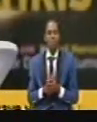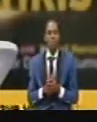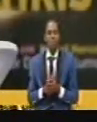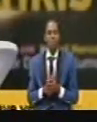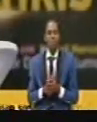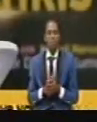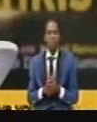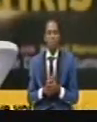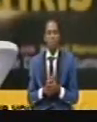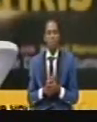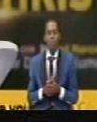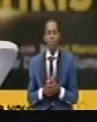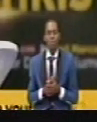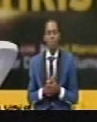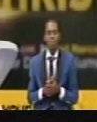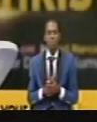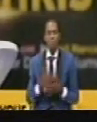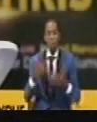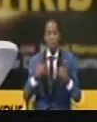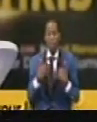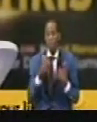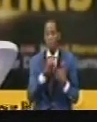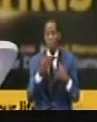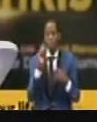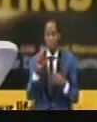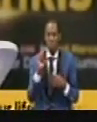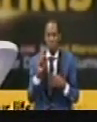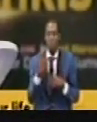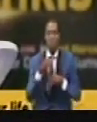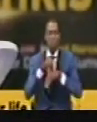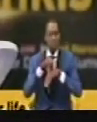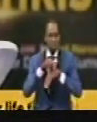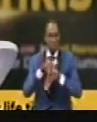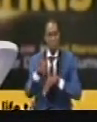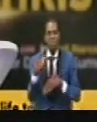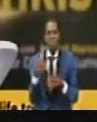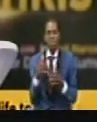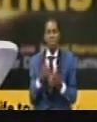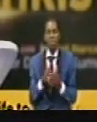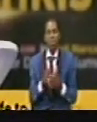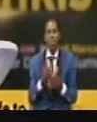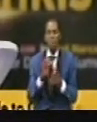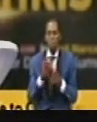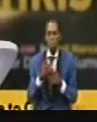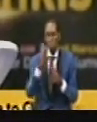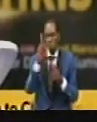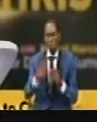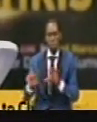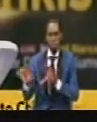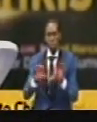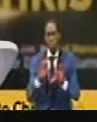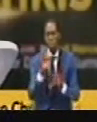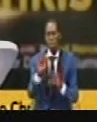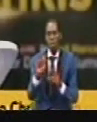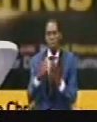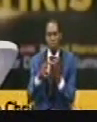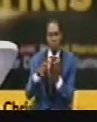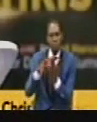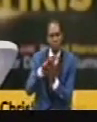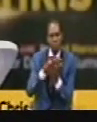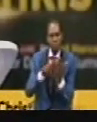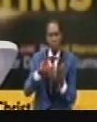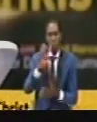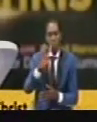to share it with us. Testimony link on the screen is there. You can